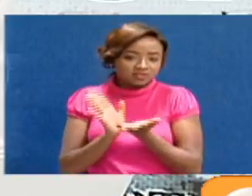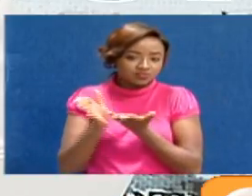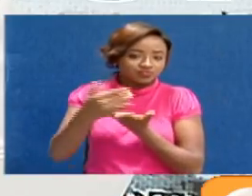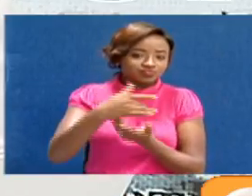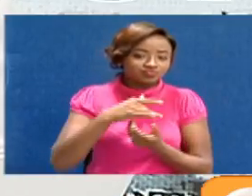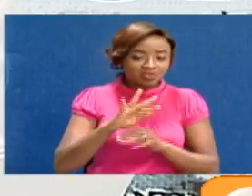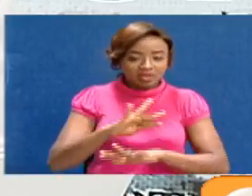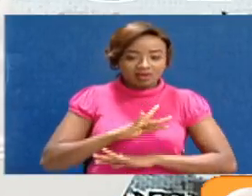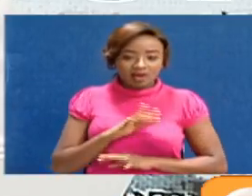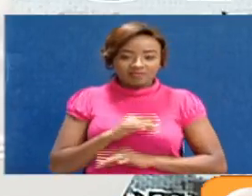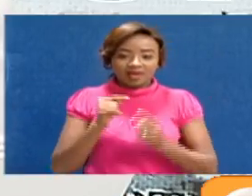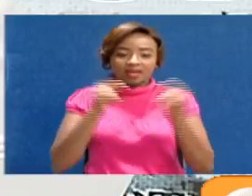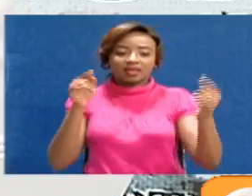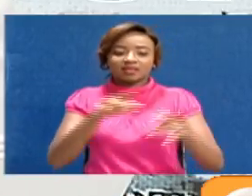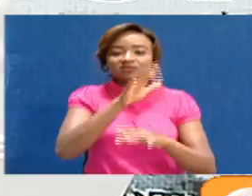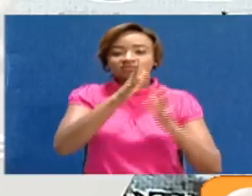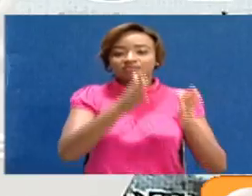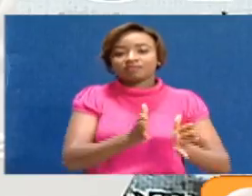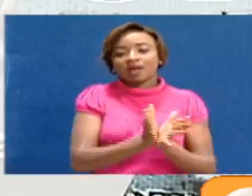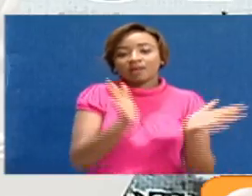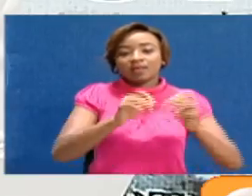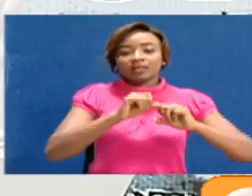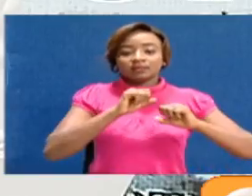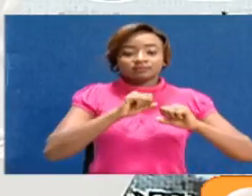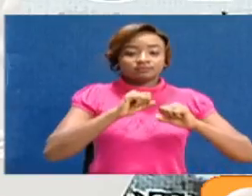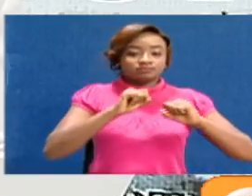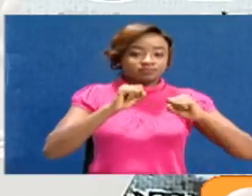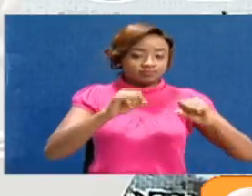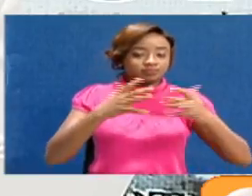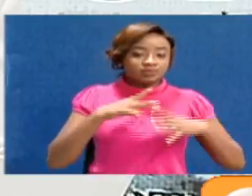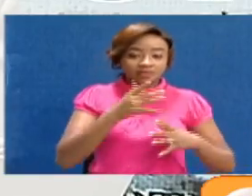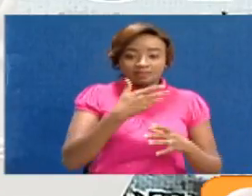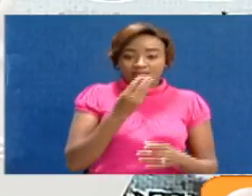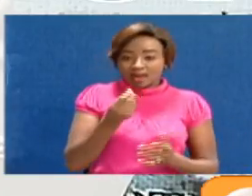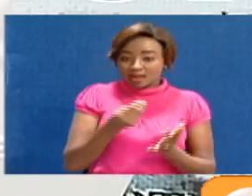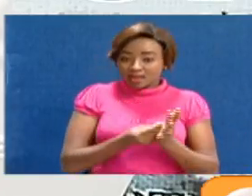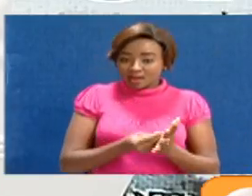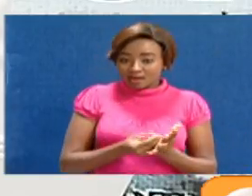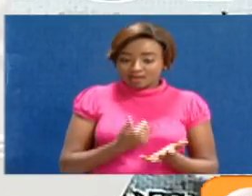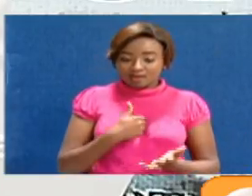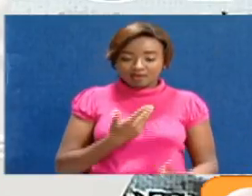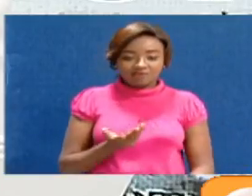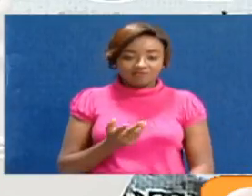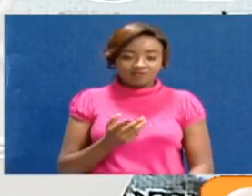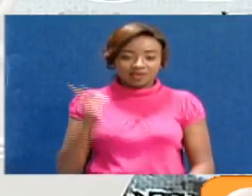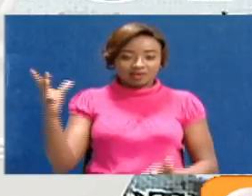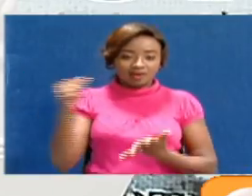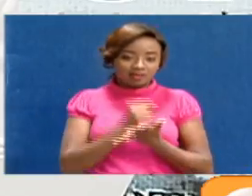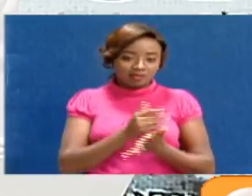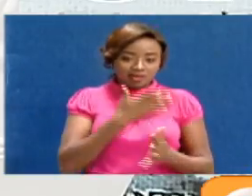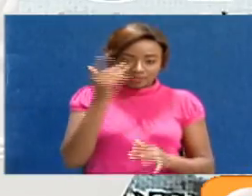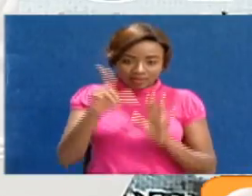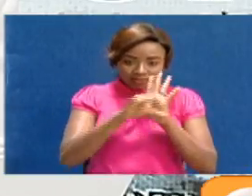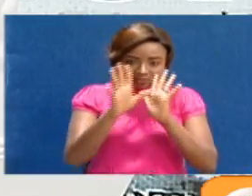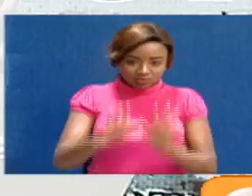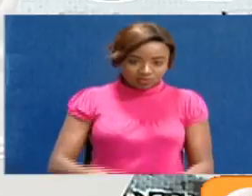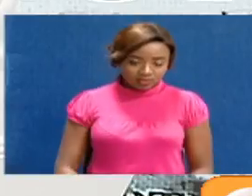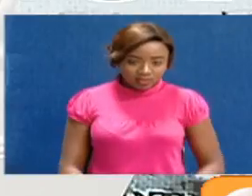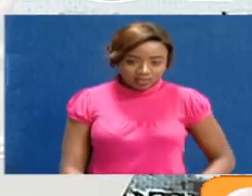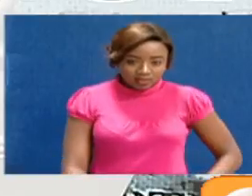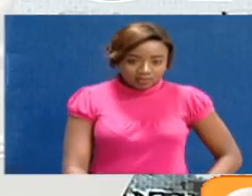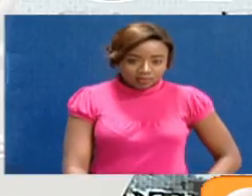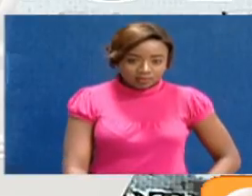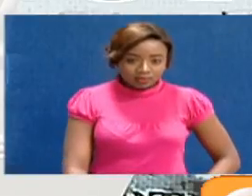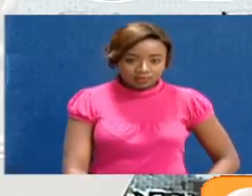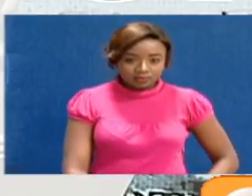against a public servant because he or she has money and can hire the best lawyer in town? All right, let's see a final one